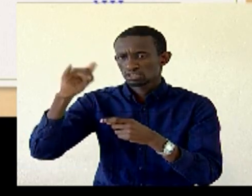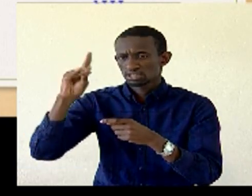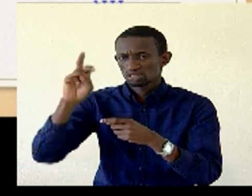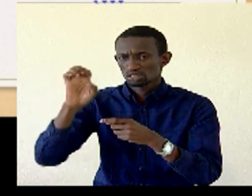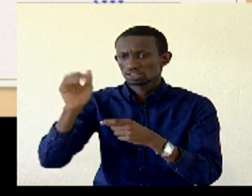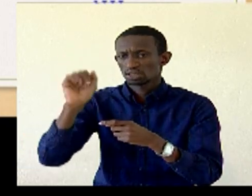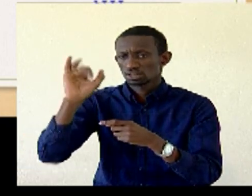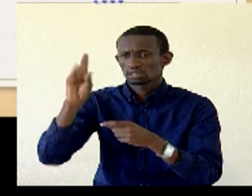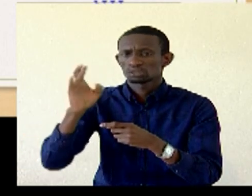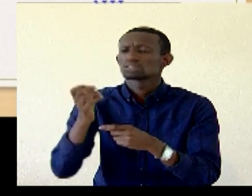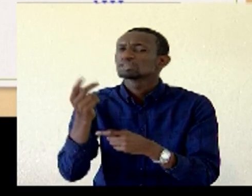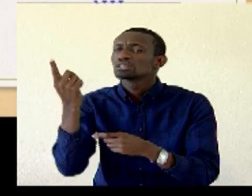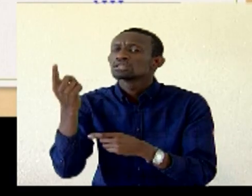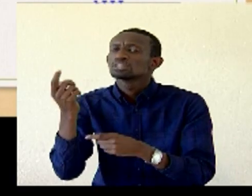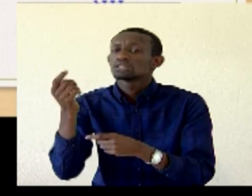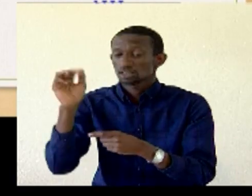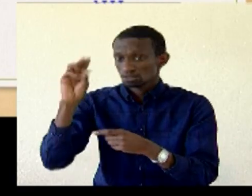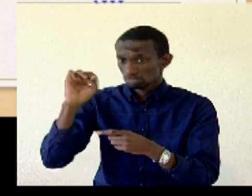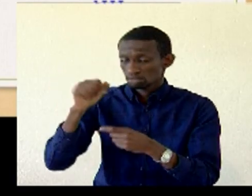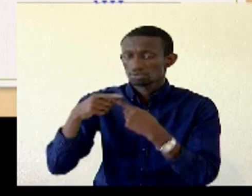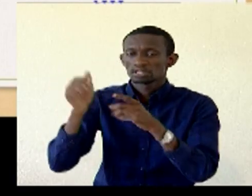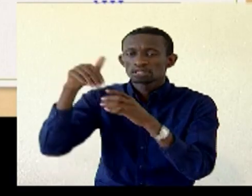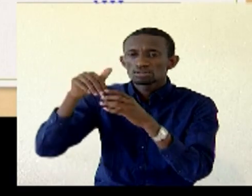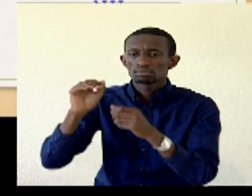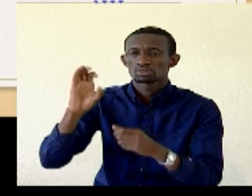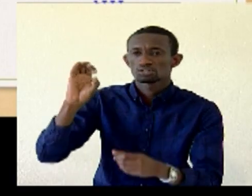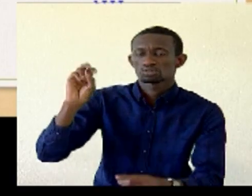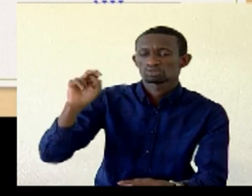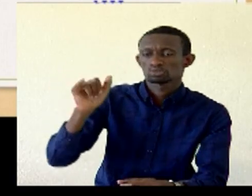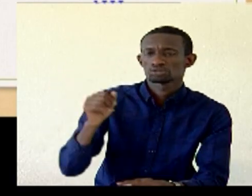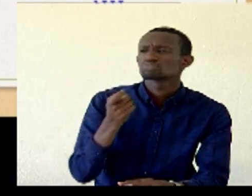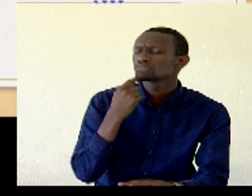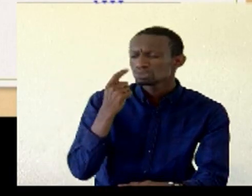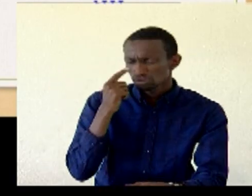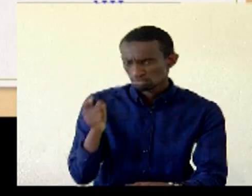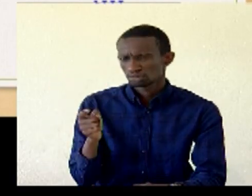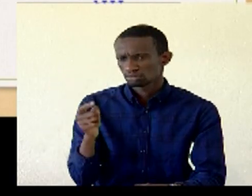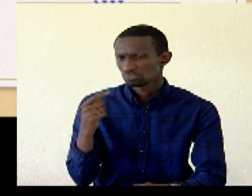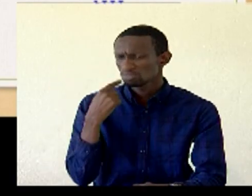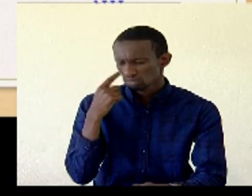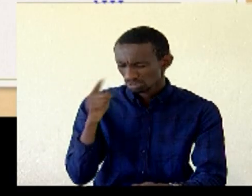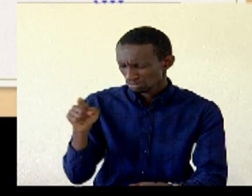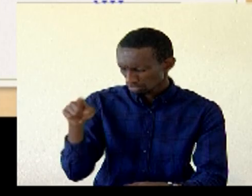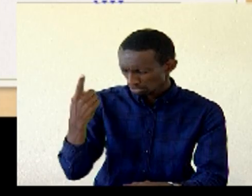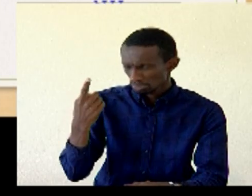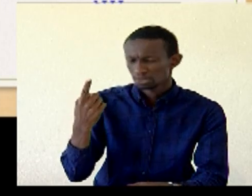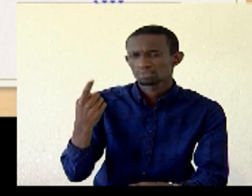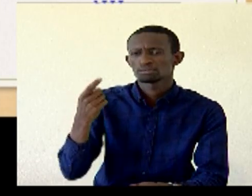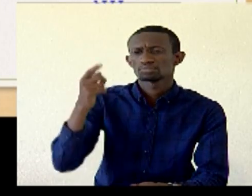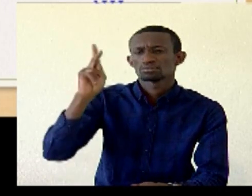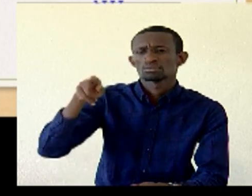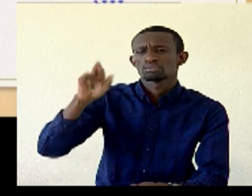that means in naming, you need to consider the priority, order of